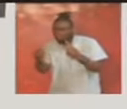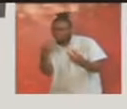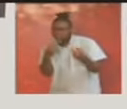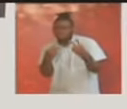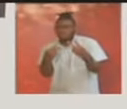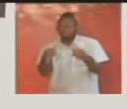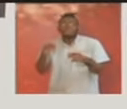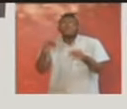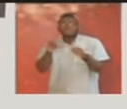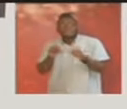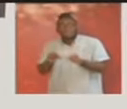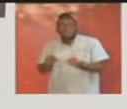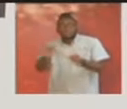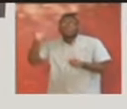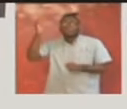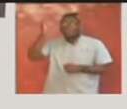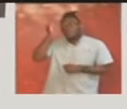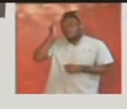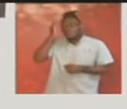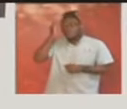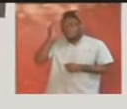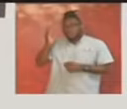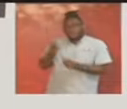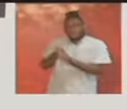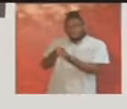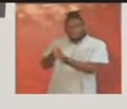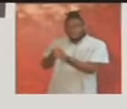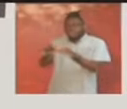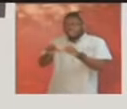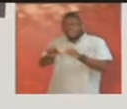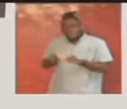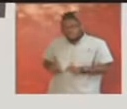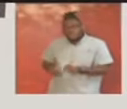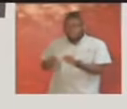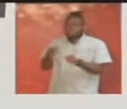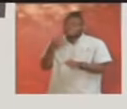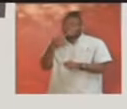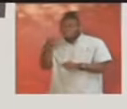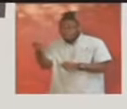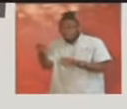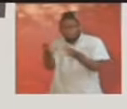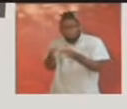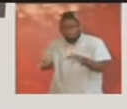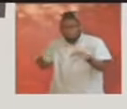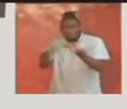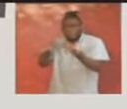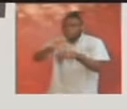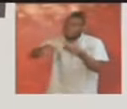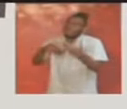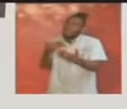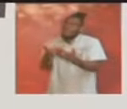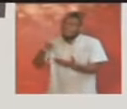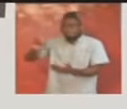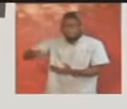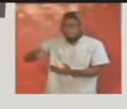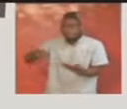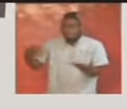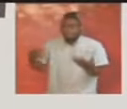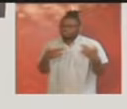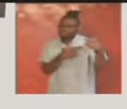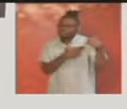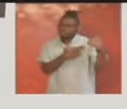we continue from our end to emphasize the need for all of us to do our part. We have come a long way, but